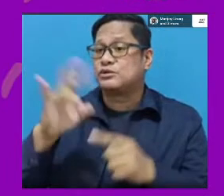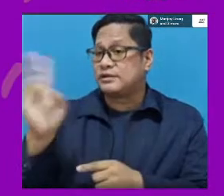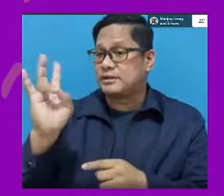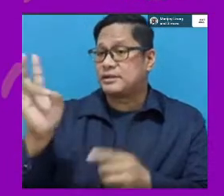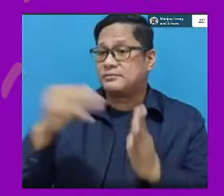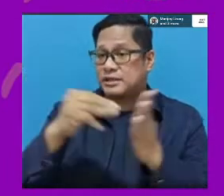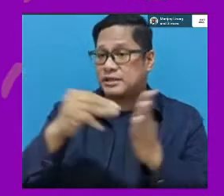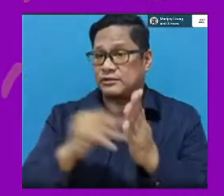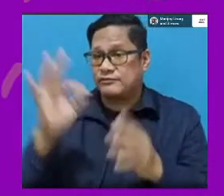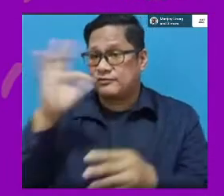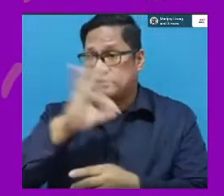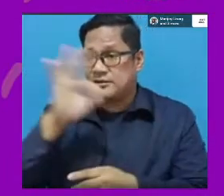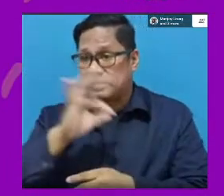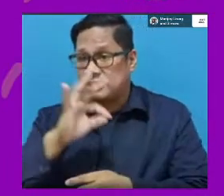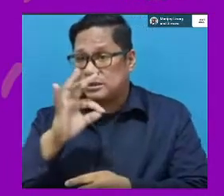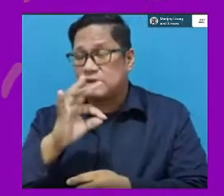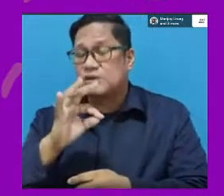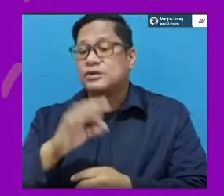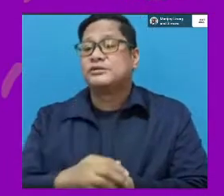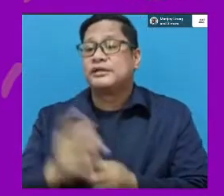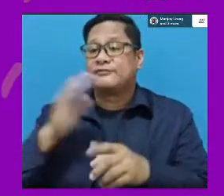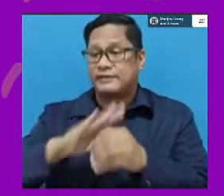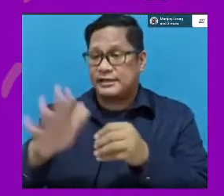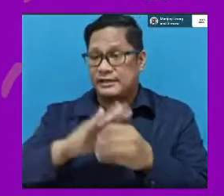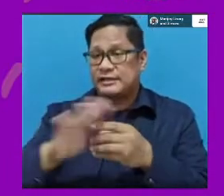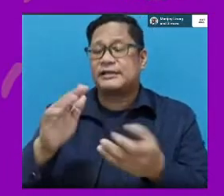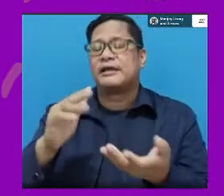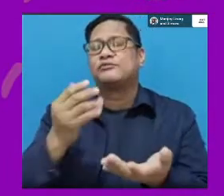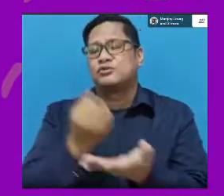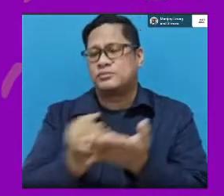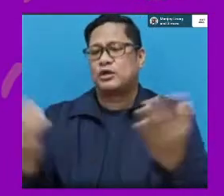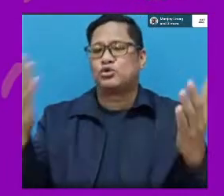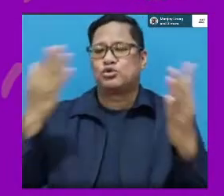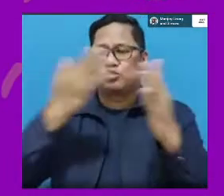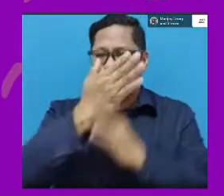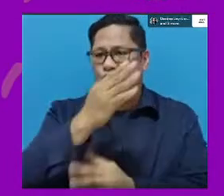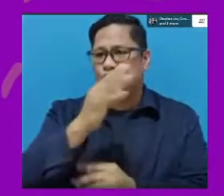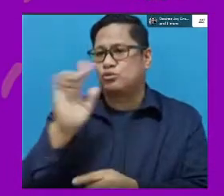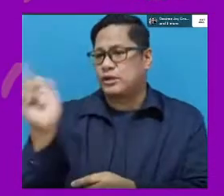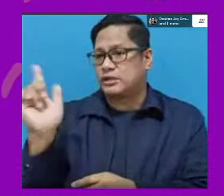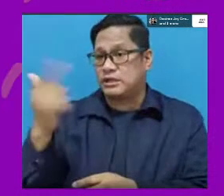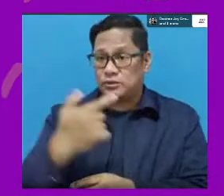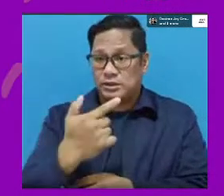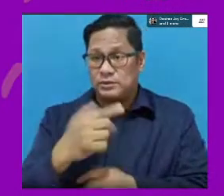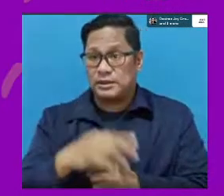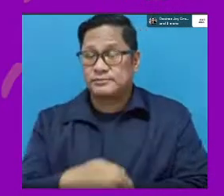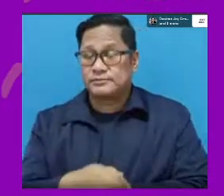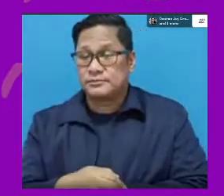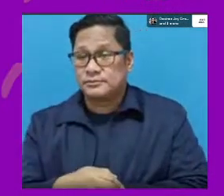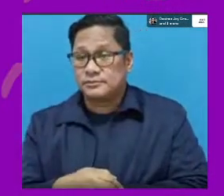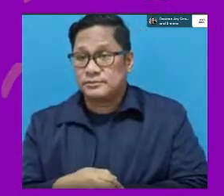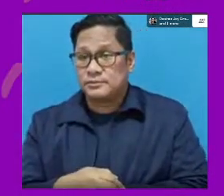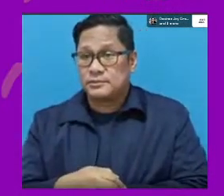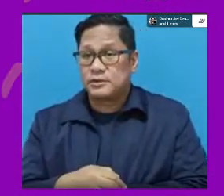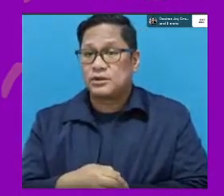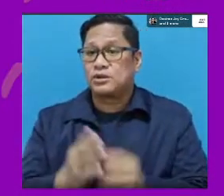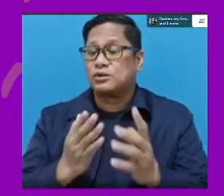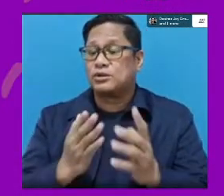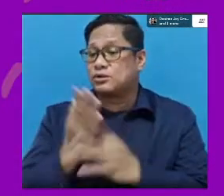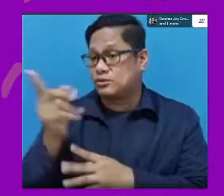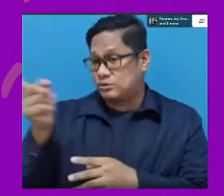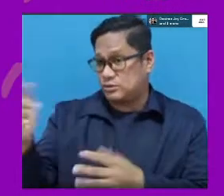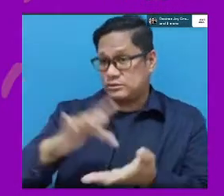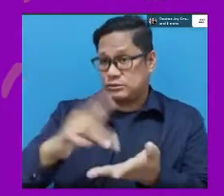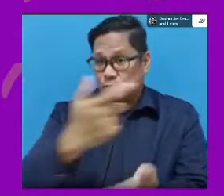if with enough global supply by 2021. Of course, due to the novelty of the